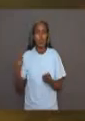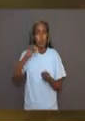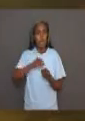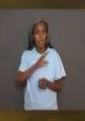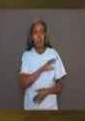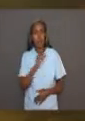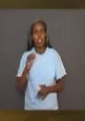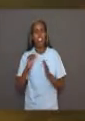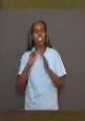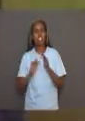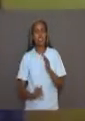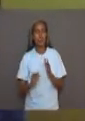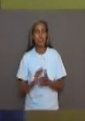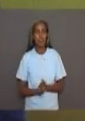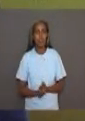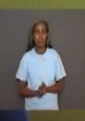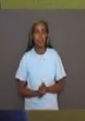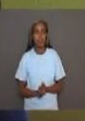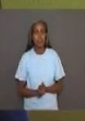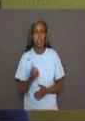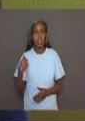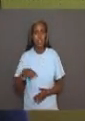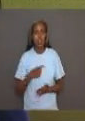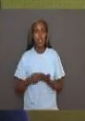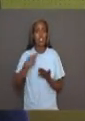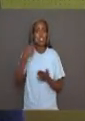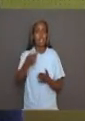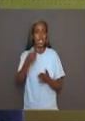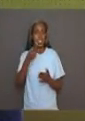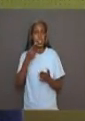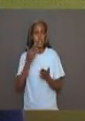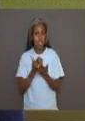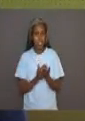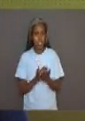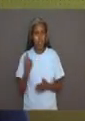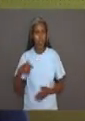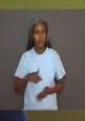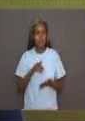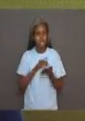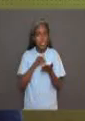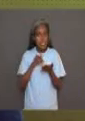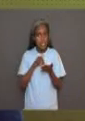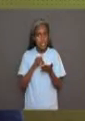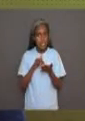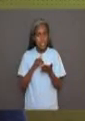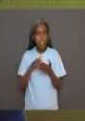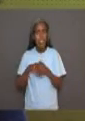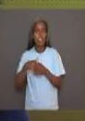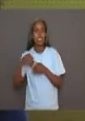and discounts. In our next lesson, we will study